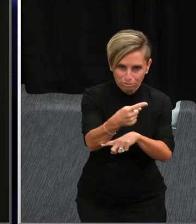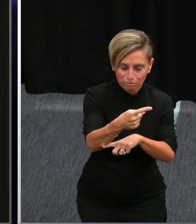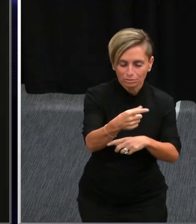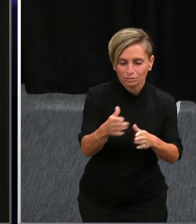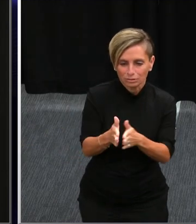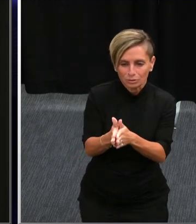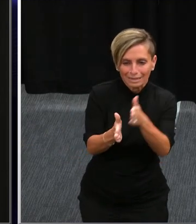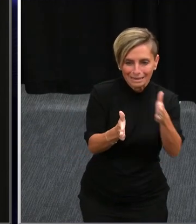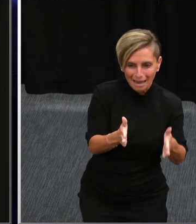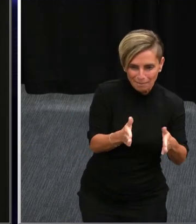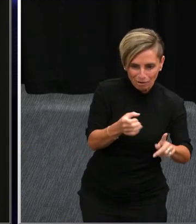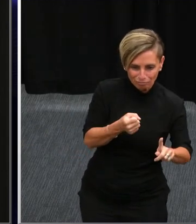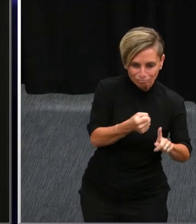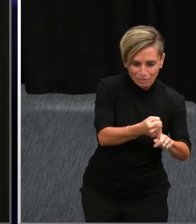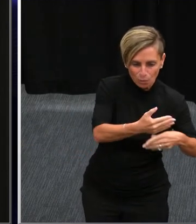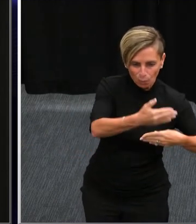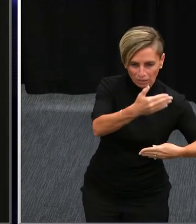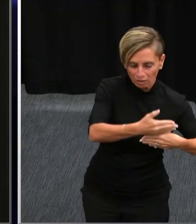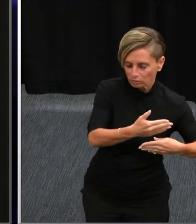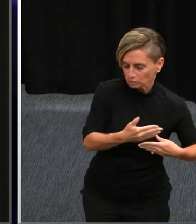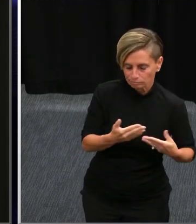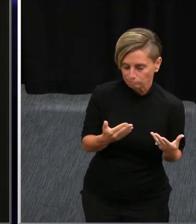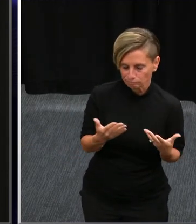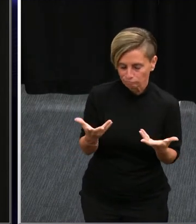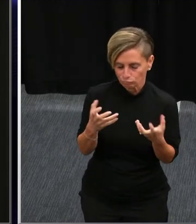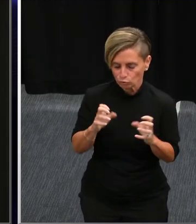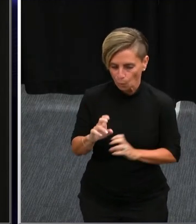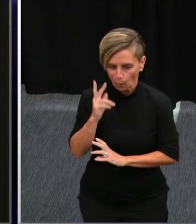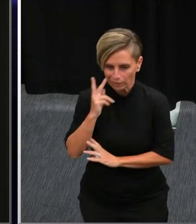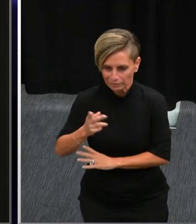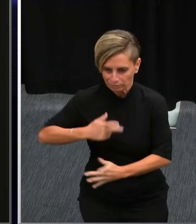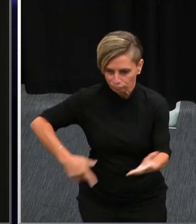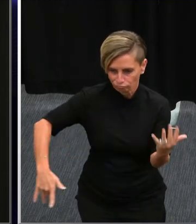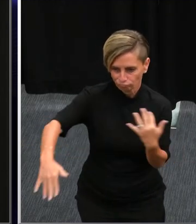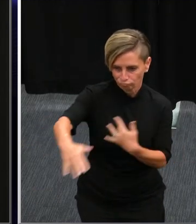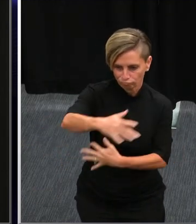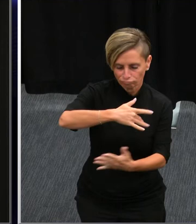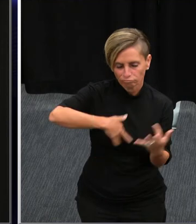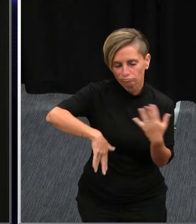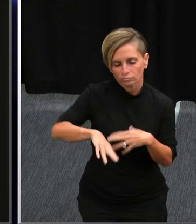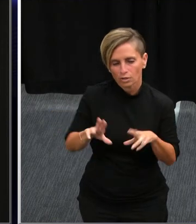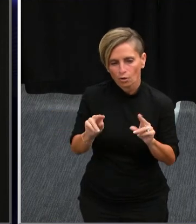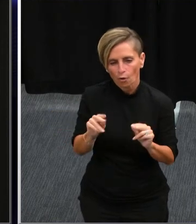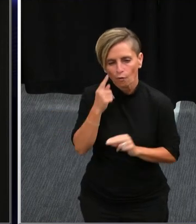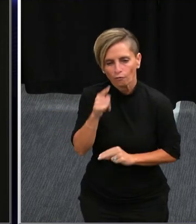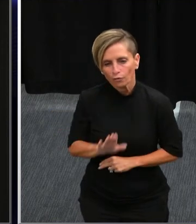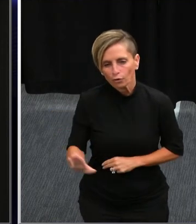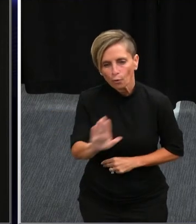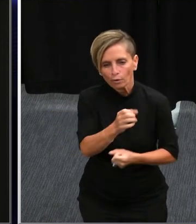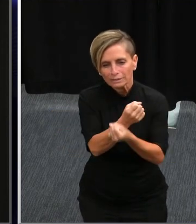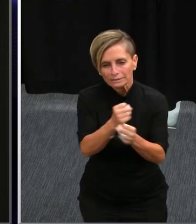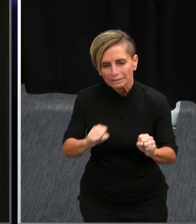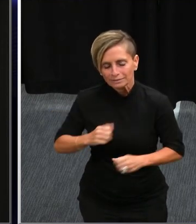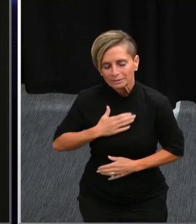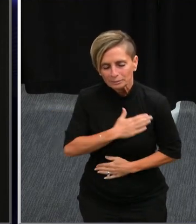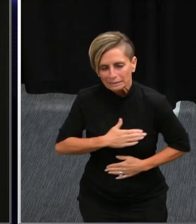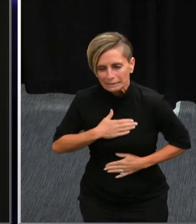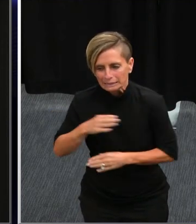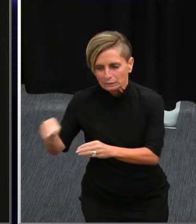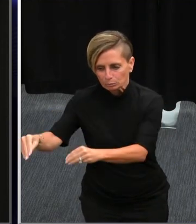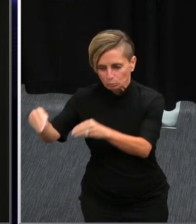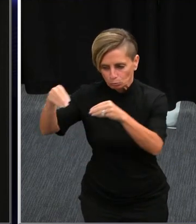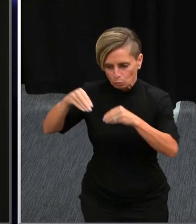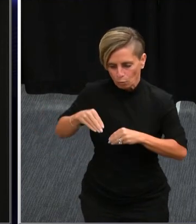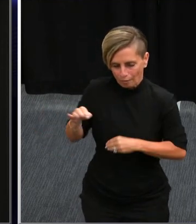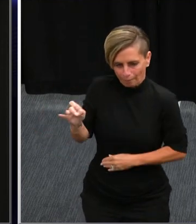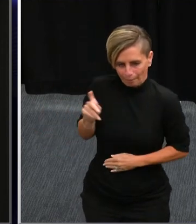something that we don't need to see flying around. So please, for your neighbor's sake, for your own sake, Let's move that stuff off the street and let's move it back